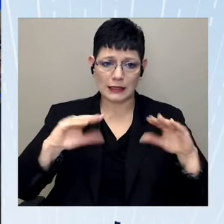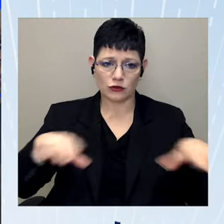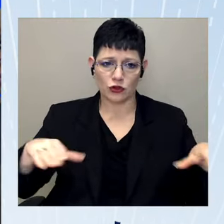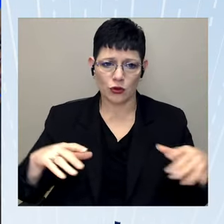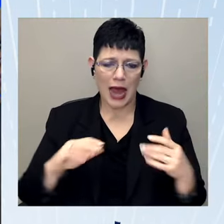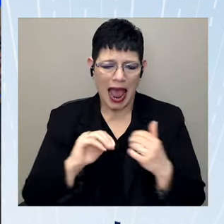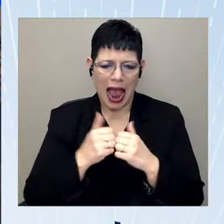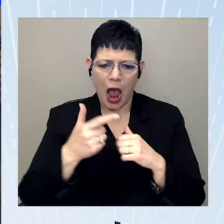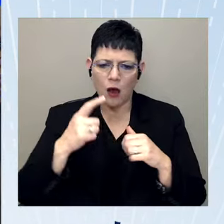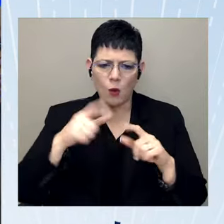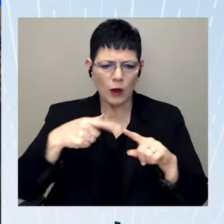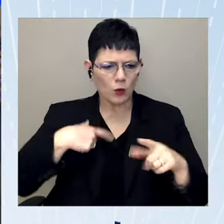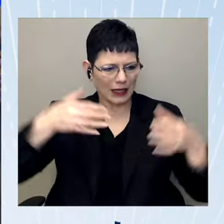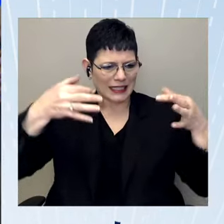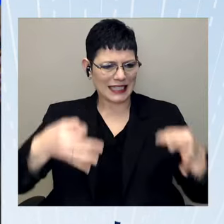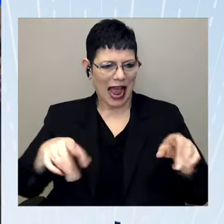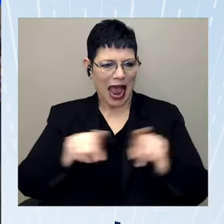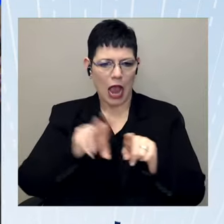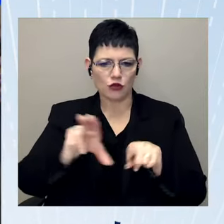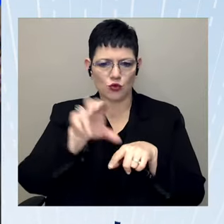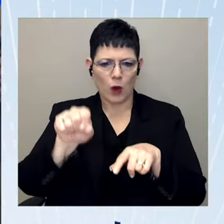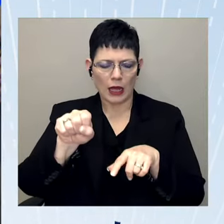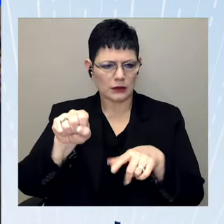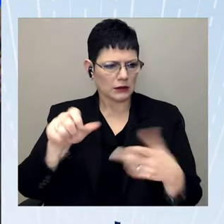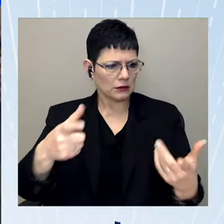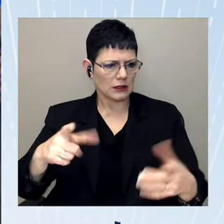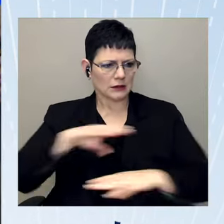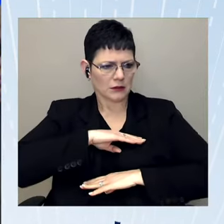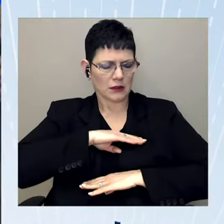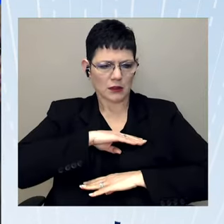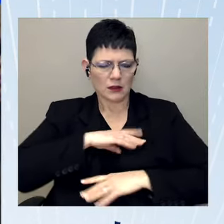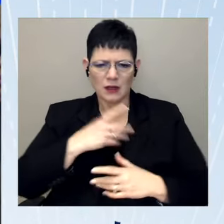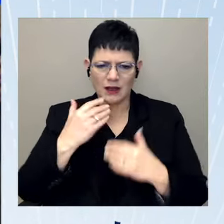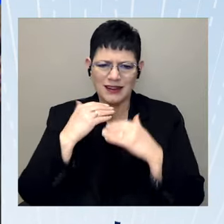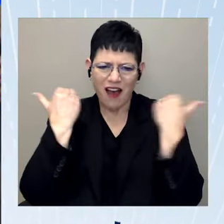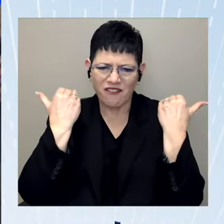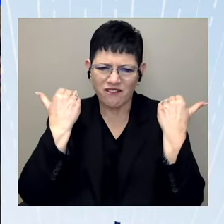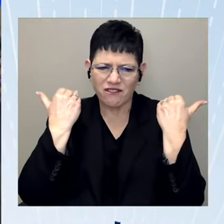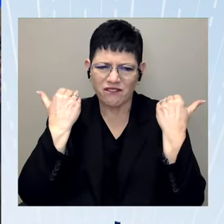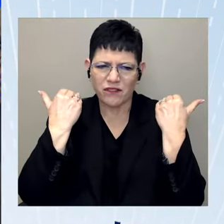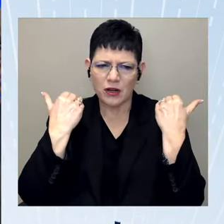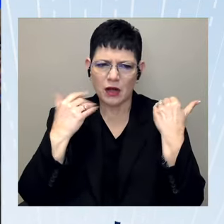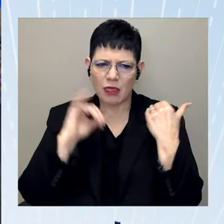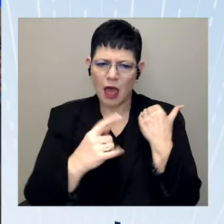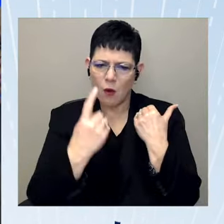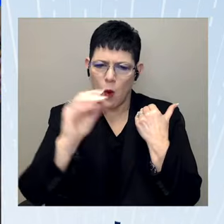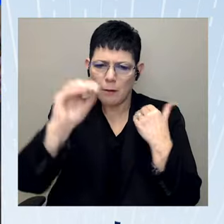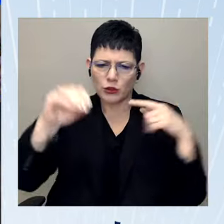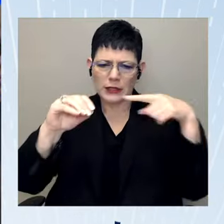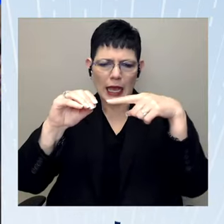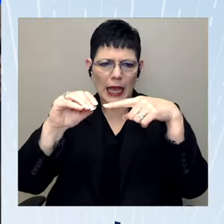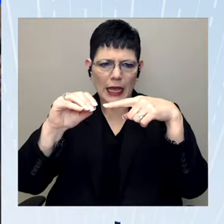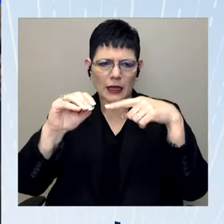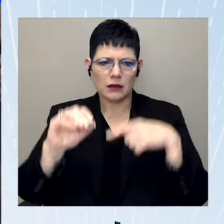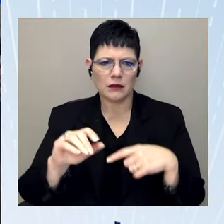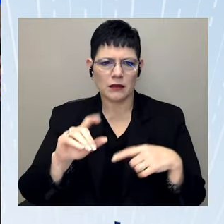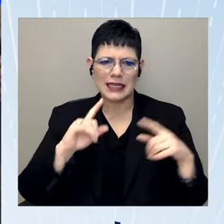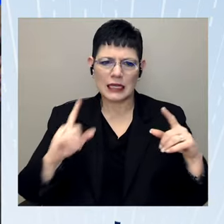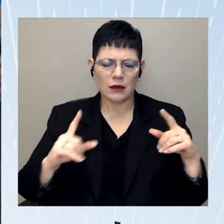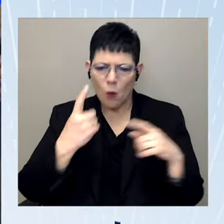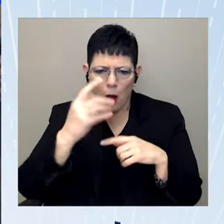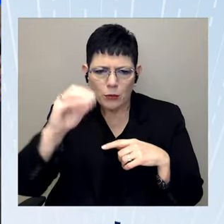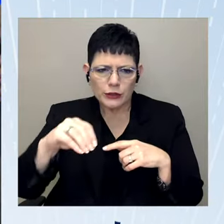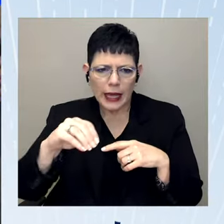as a nation to stand up and say, enough is enough? See, that the 1% is at the apex. But a triangle